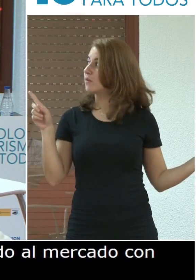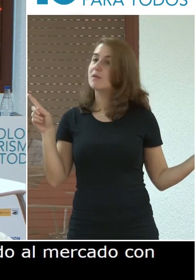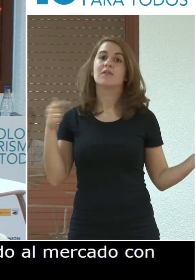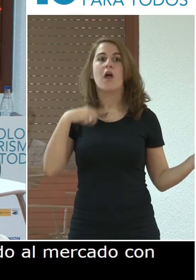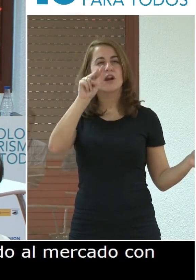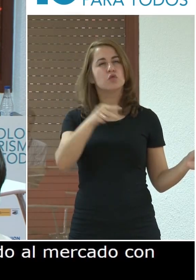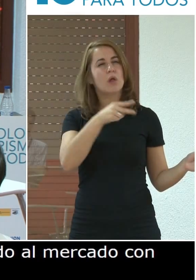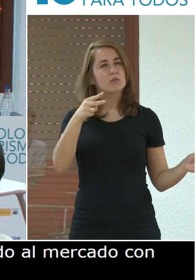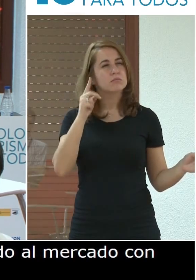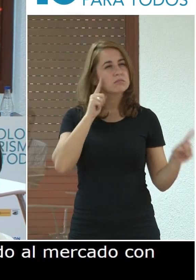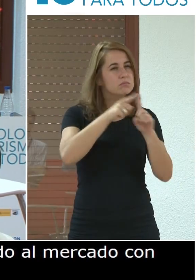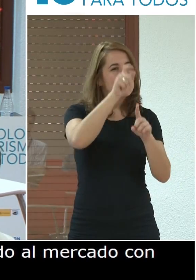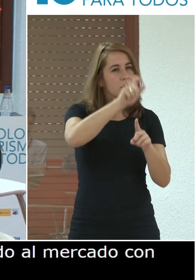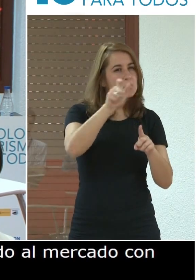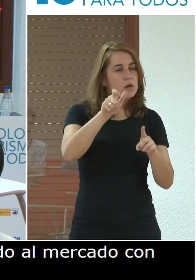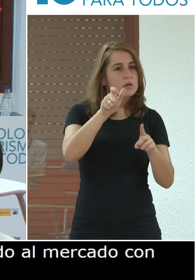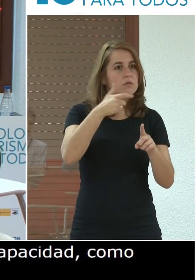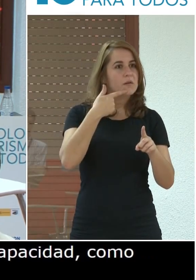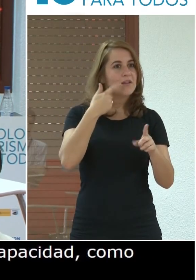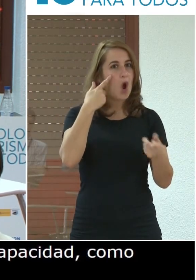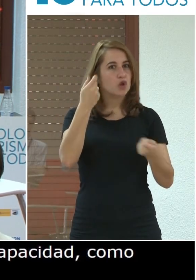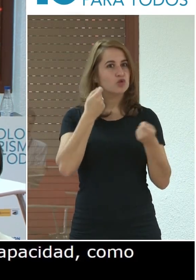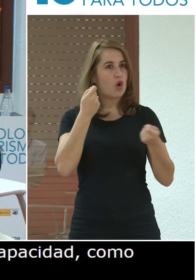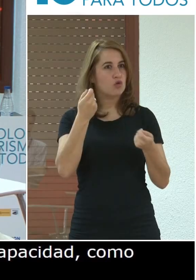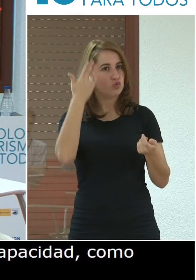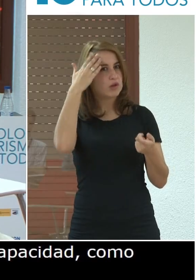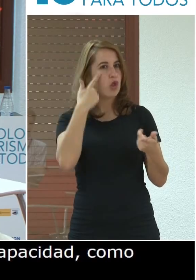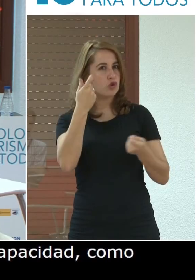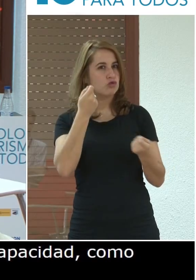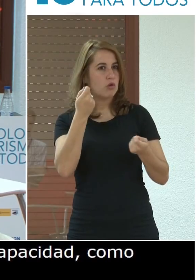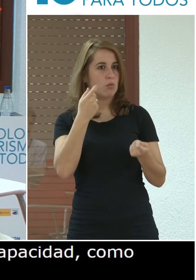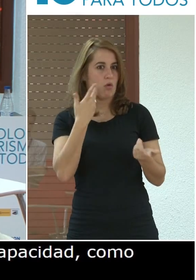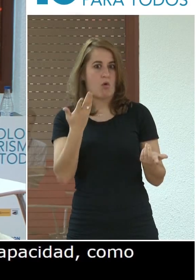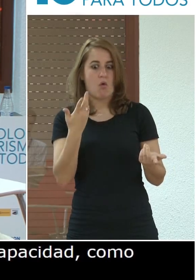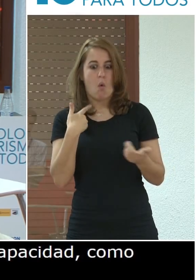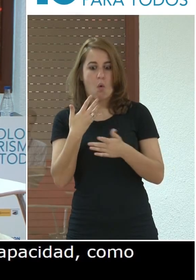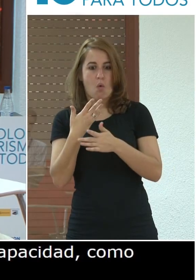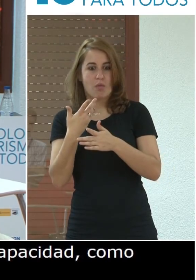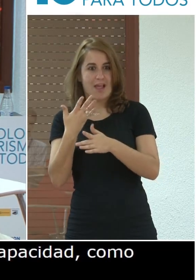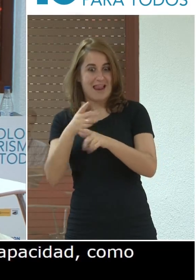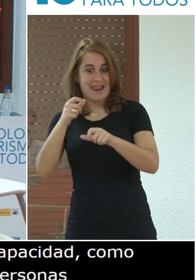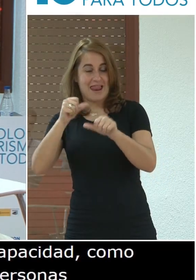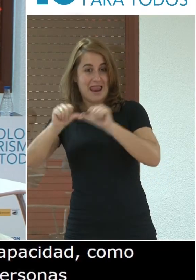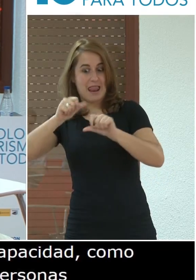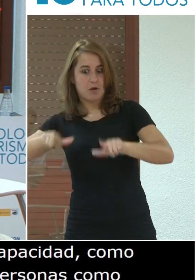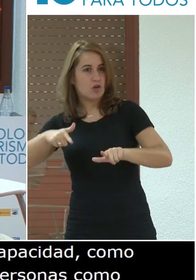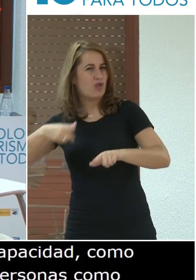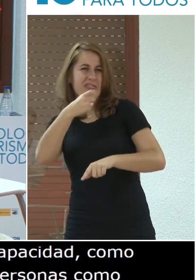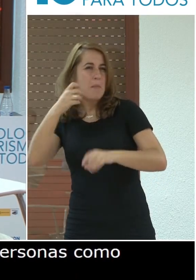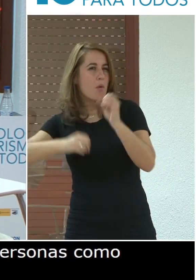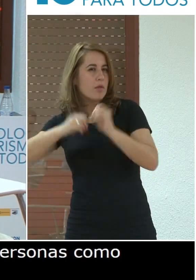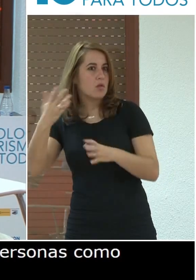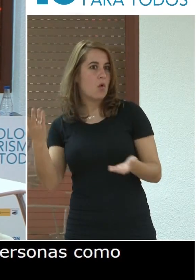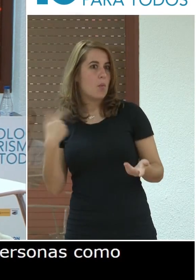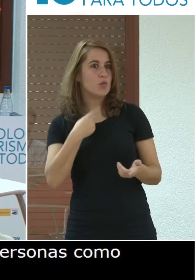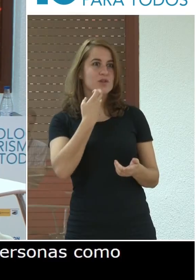But when we look at the results with a control sensor like we do, it's the results are